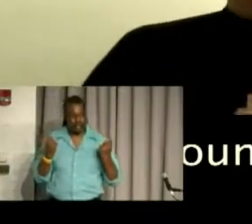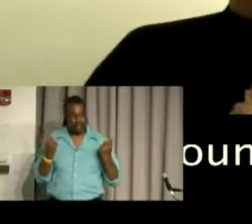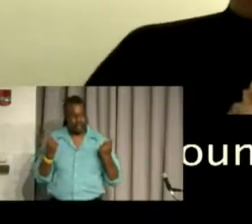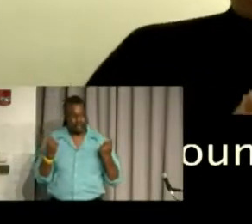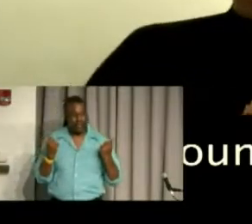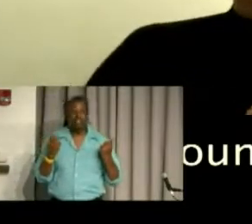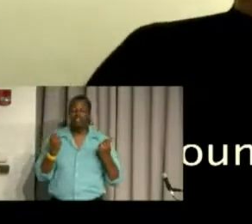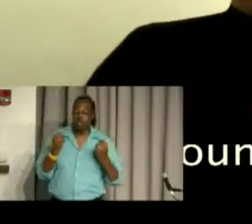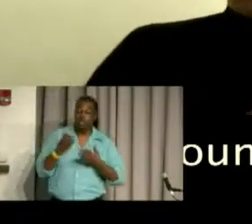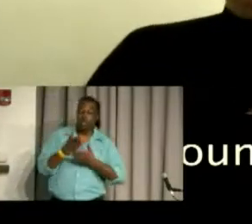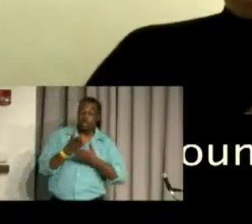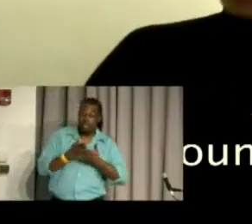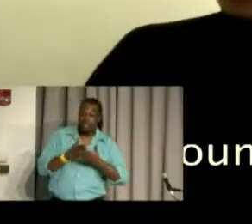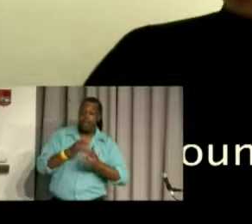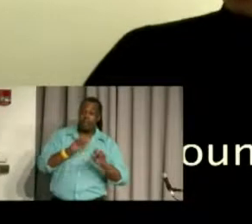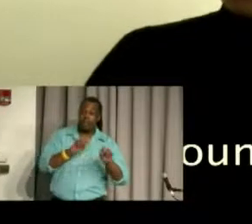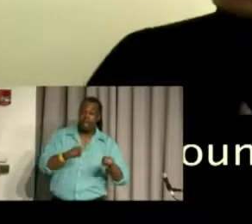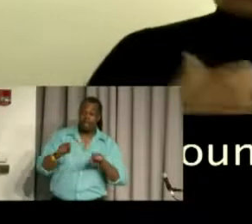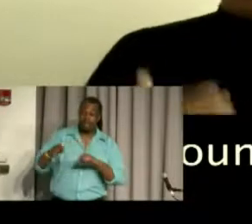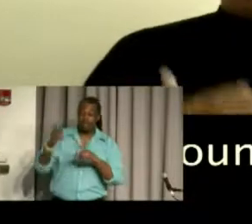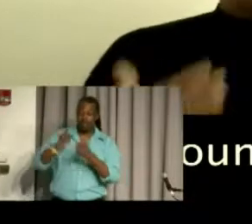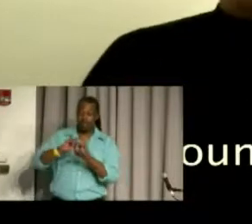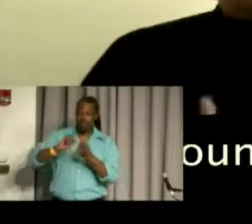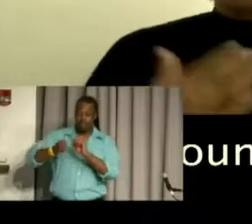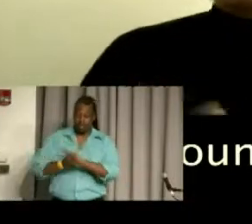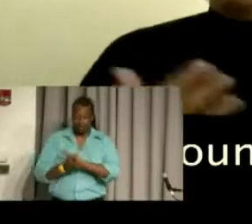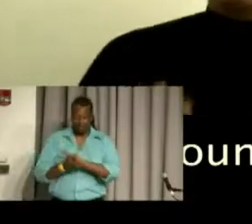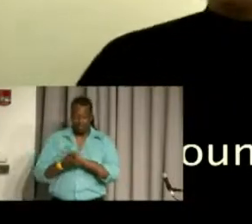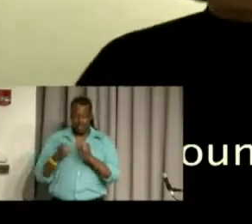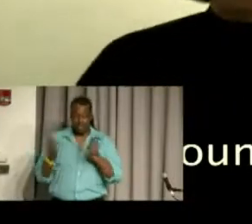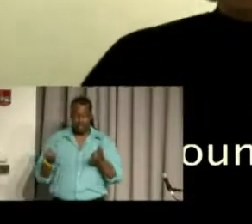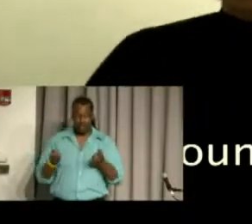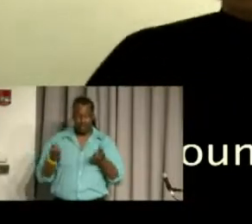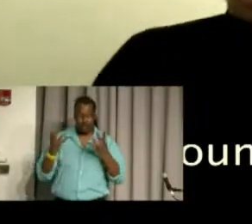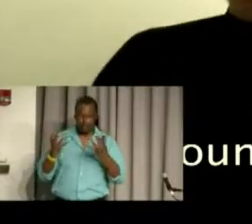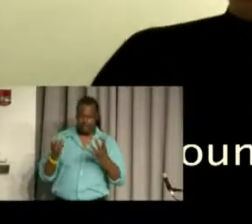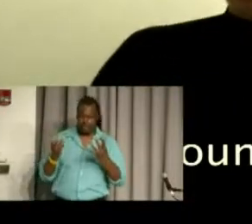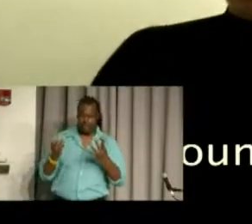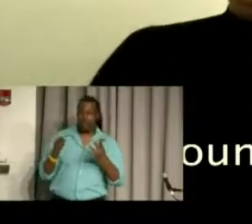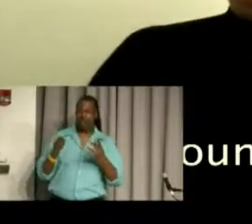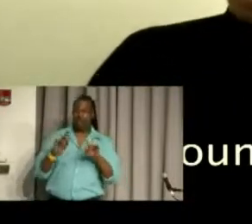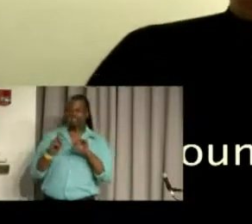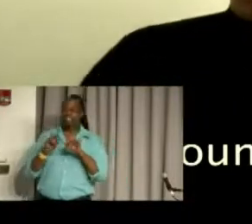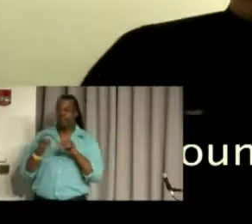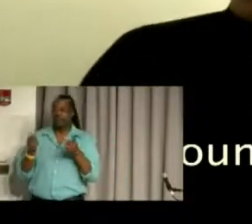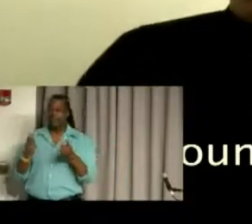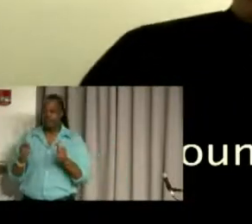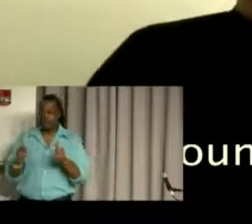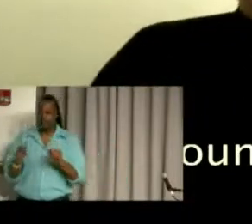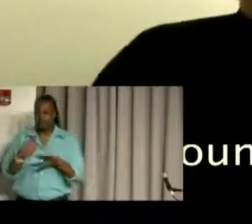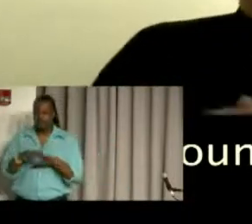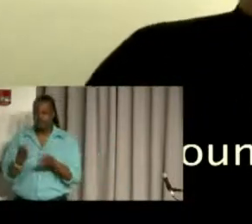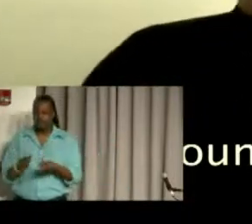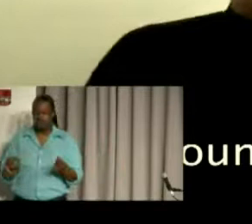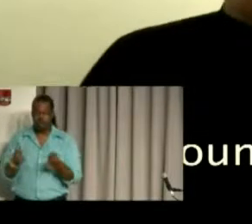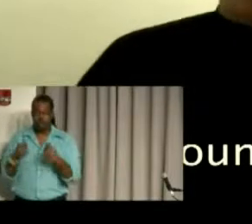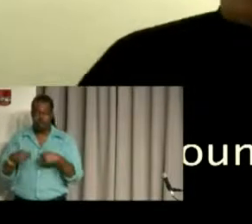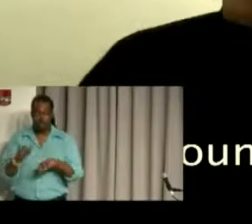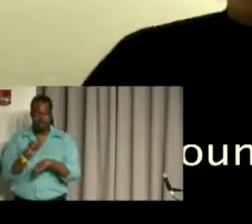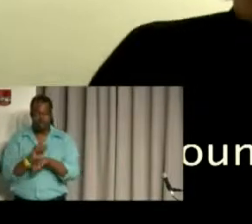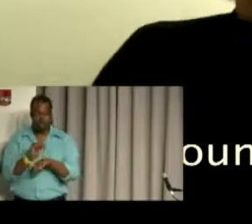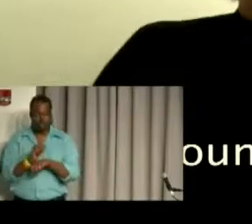are possibilities for transformation, and there are a number of nation legal efforts on the ground in Louisiana that are working to